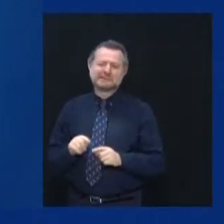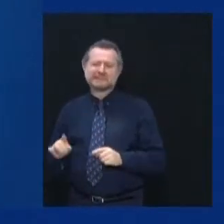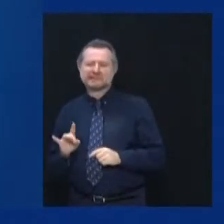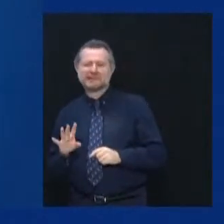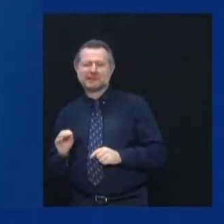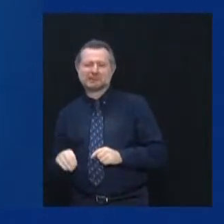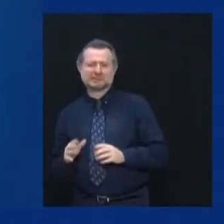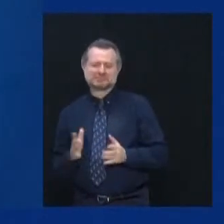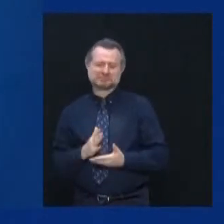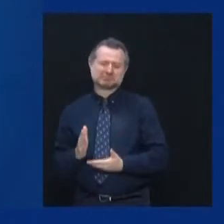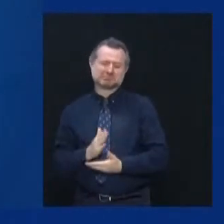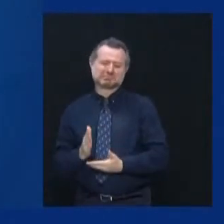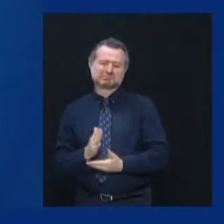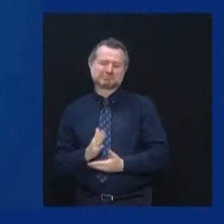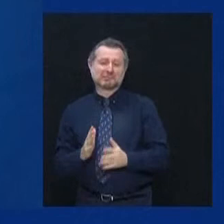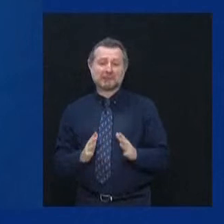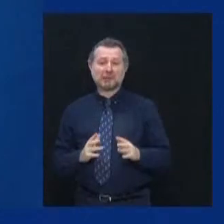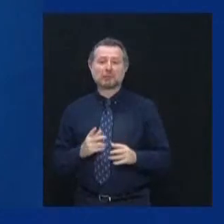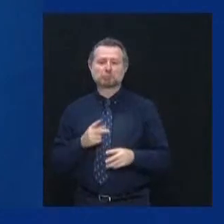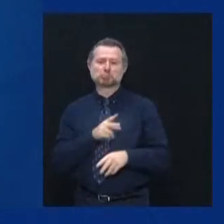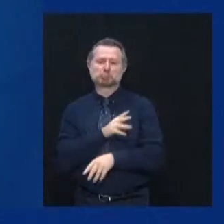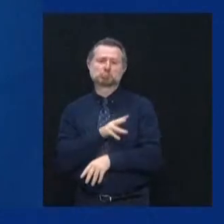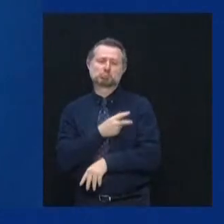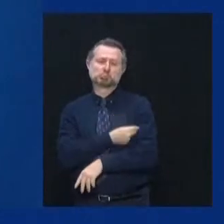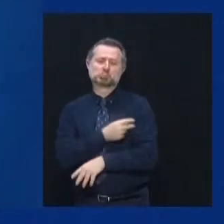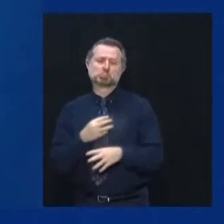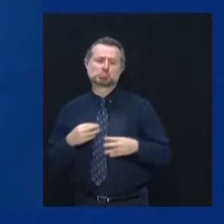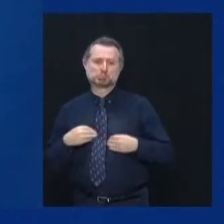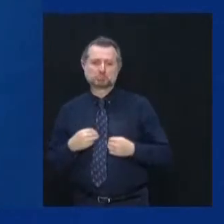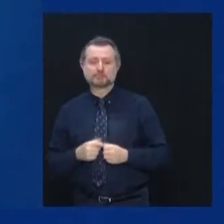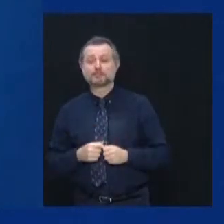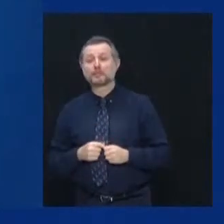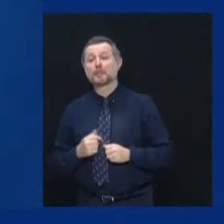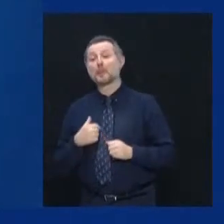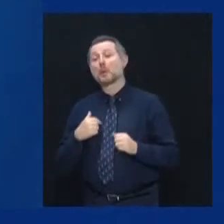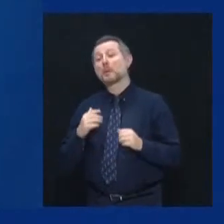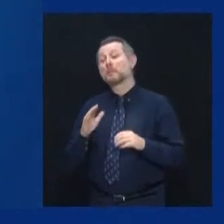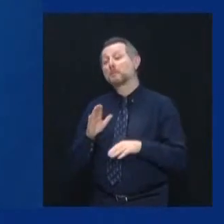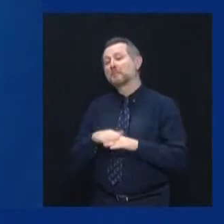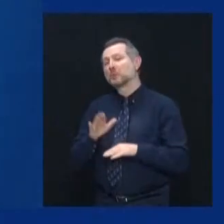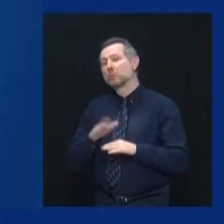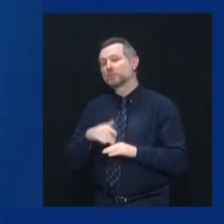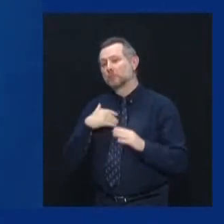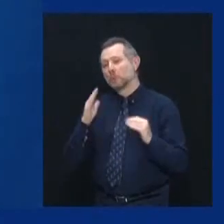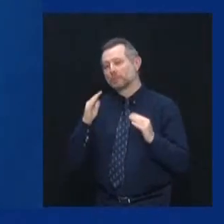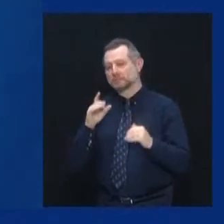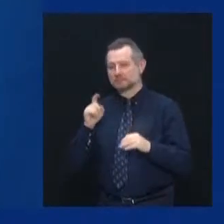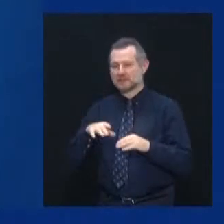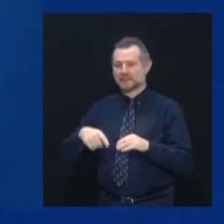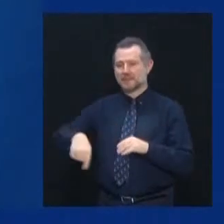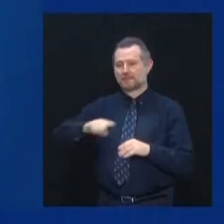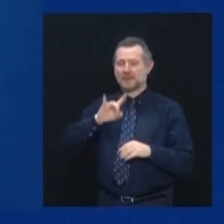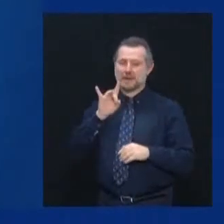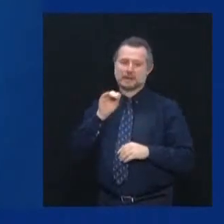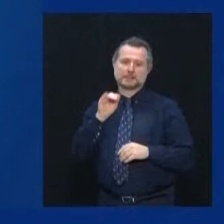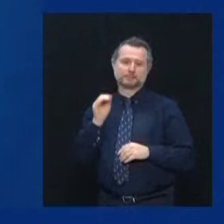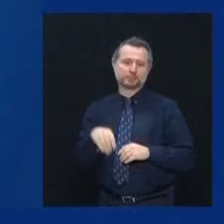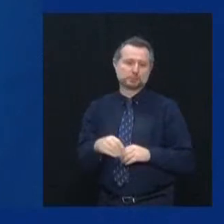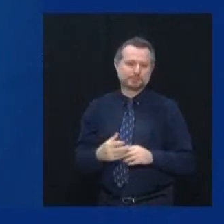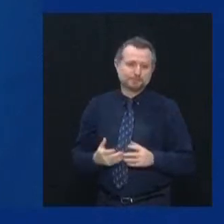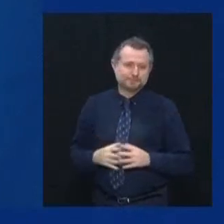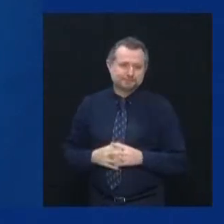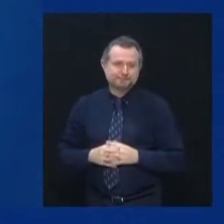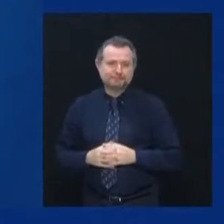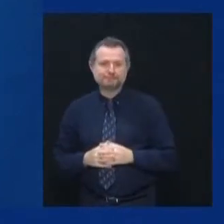where you are, what the facility is. But the minimum we can have from the healthcare workers is 70%.